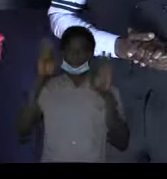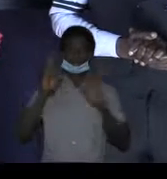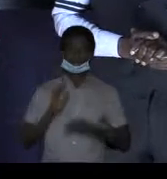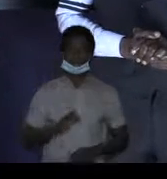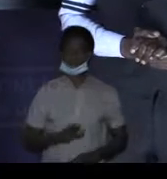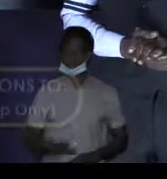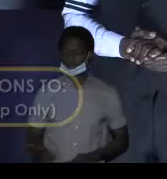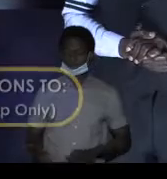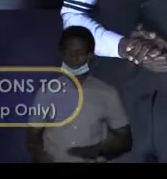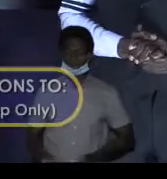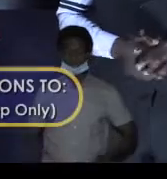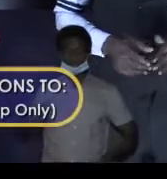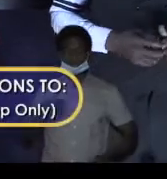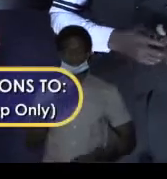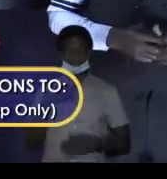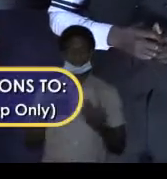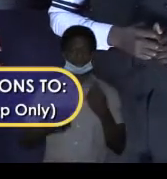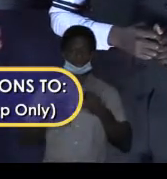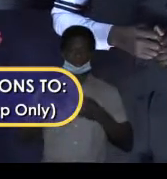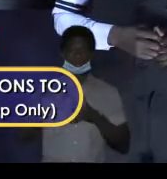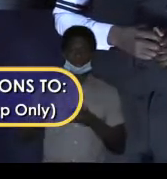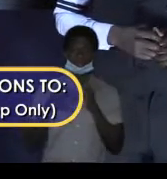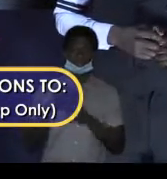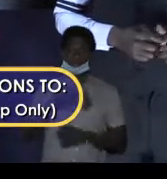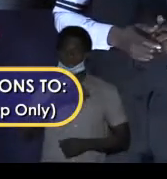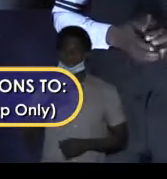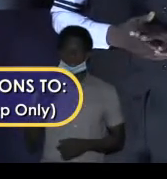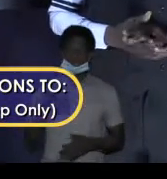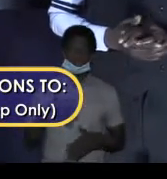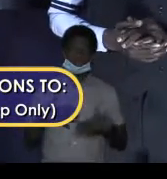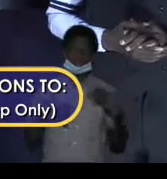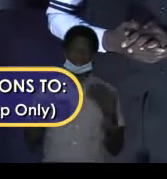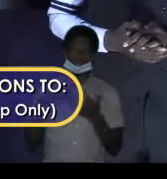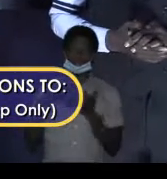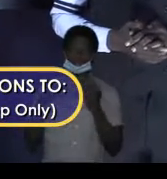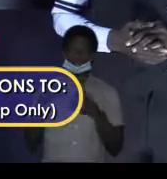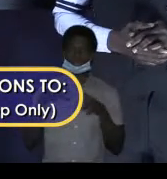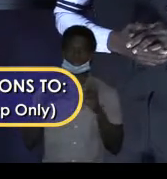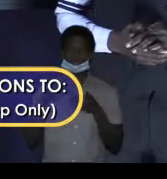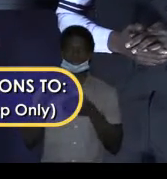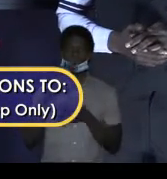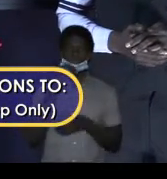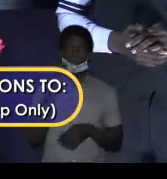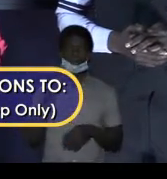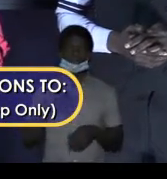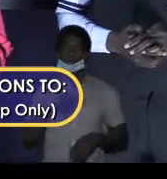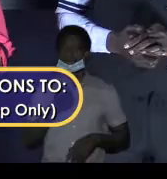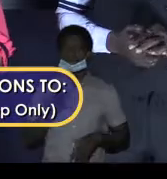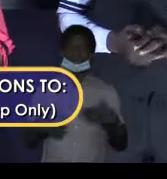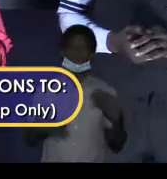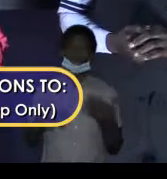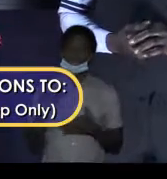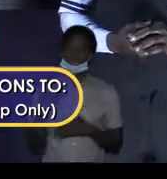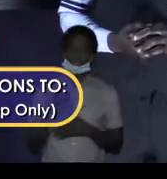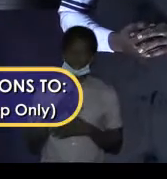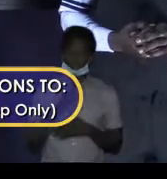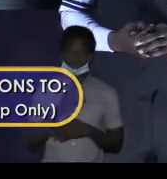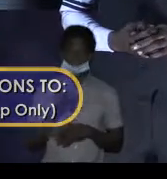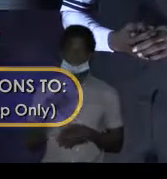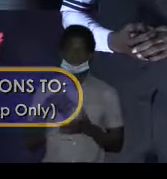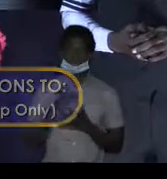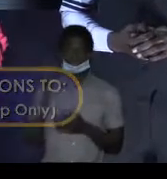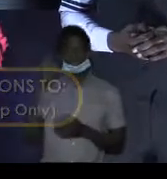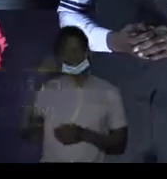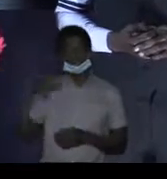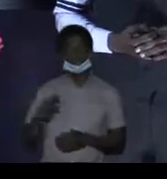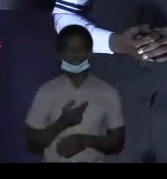My wonderful pupils, we have come to the end of another exciting episode on The Classroom in Your Home. Another exciting episode